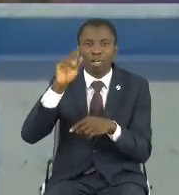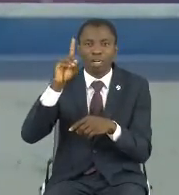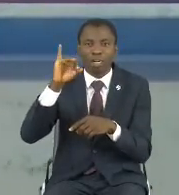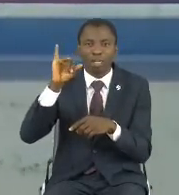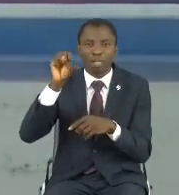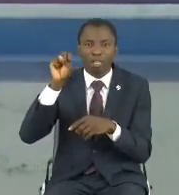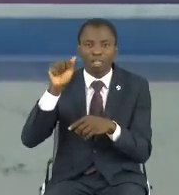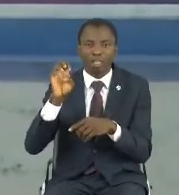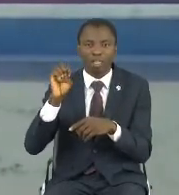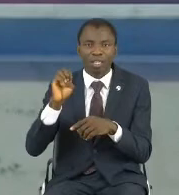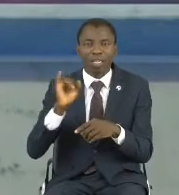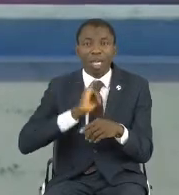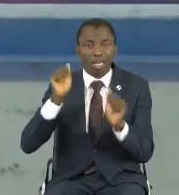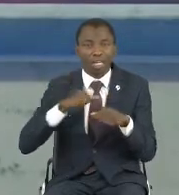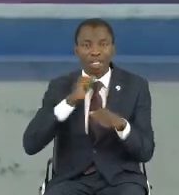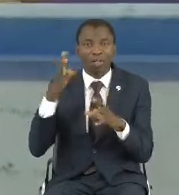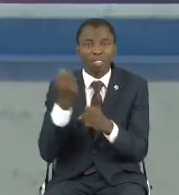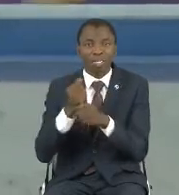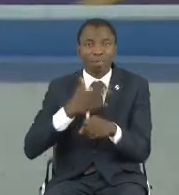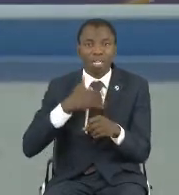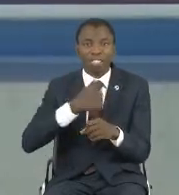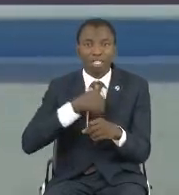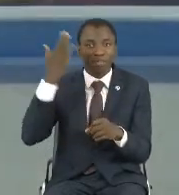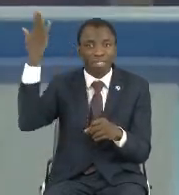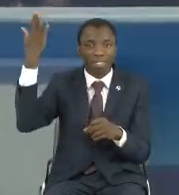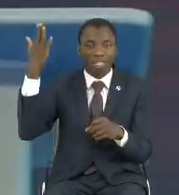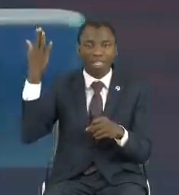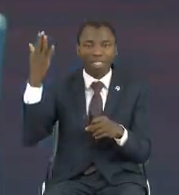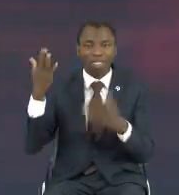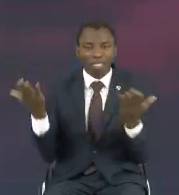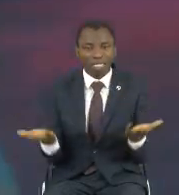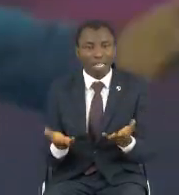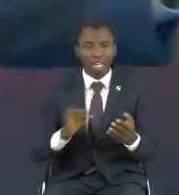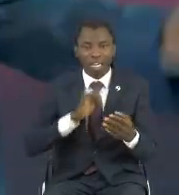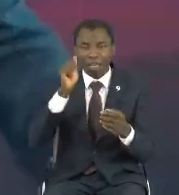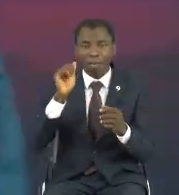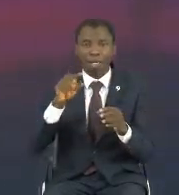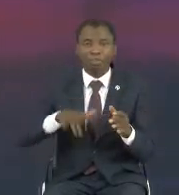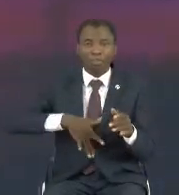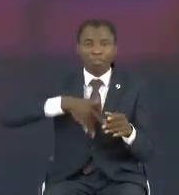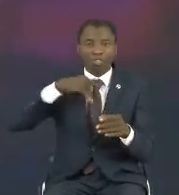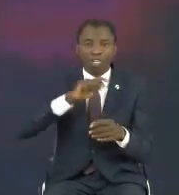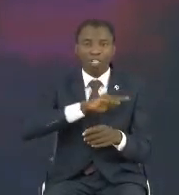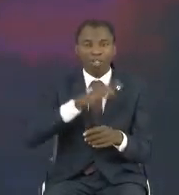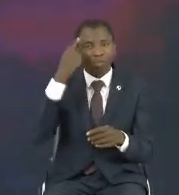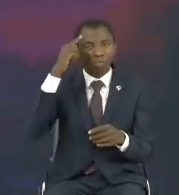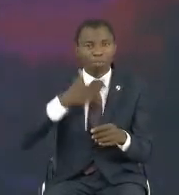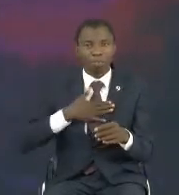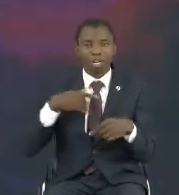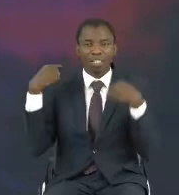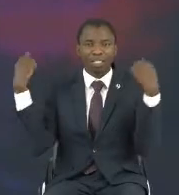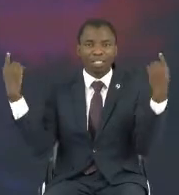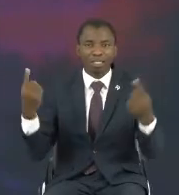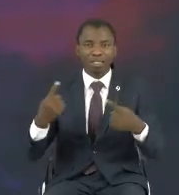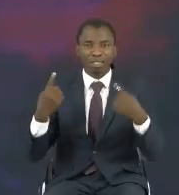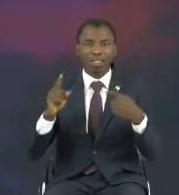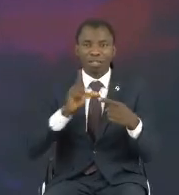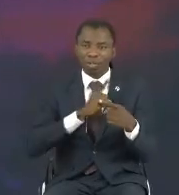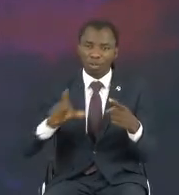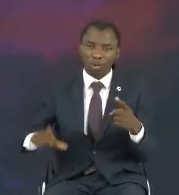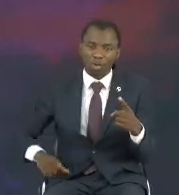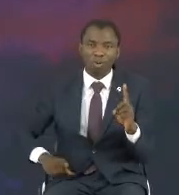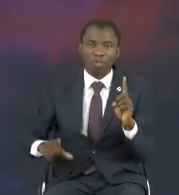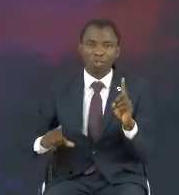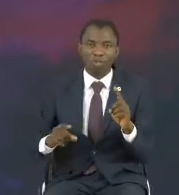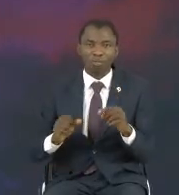cannot take myself there. Here I am, I'm feeling guilty for my sin. Lord,